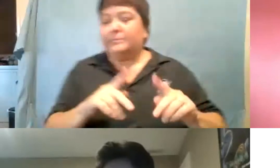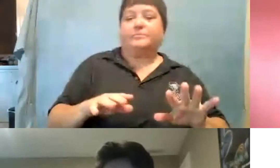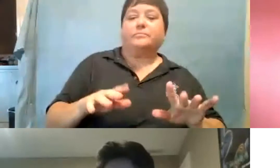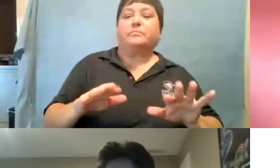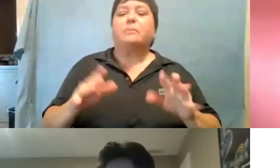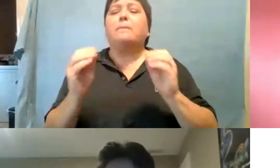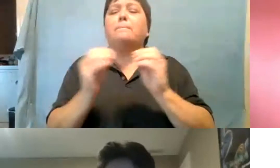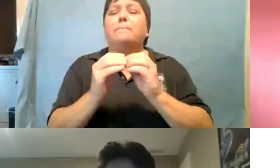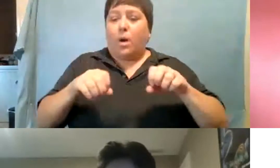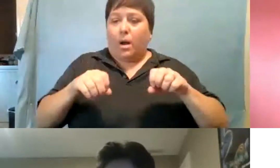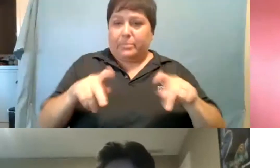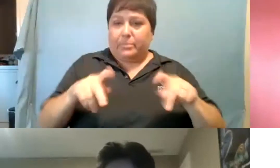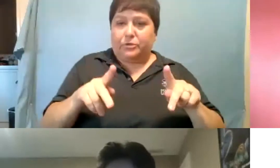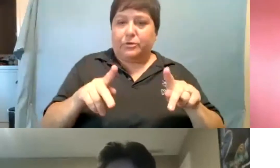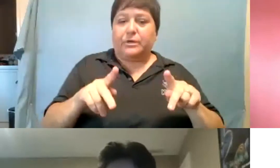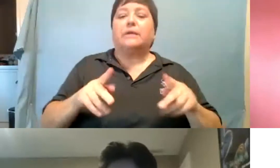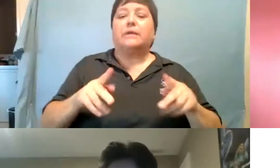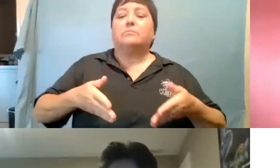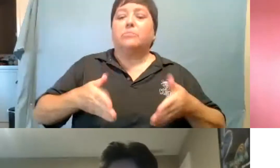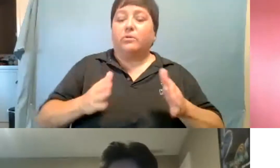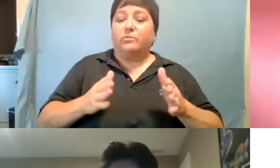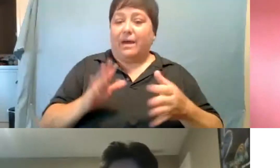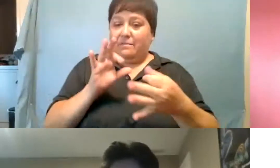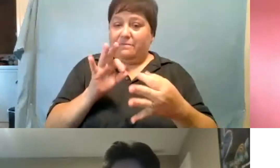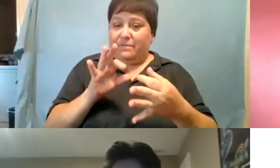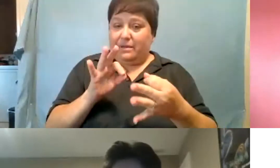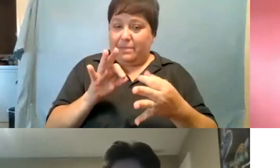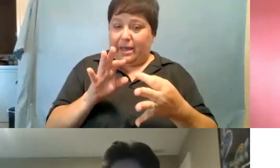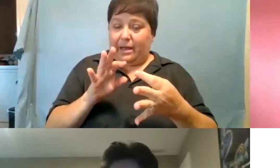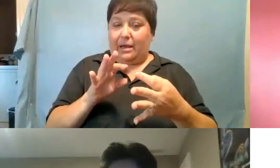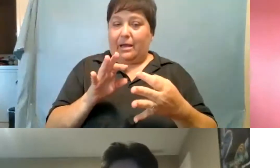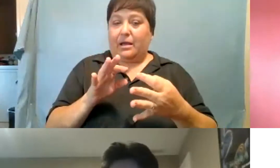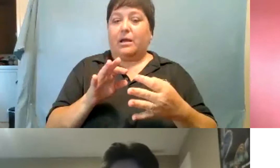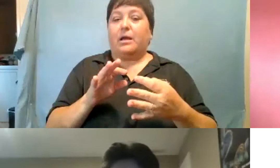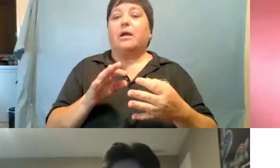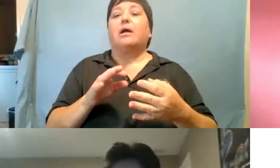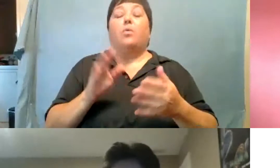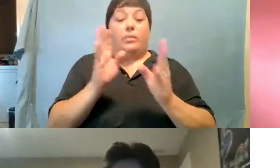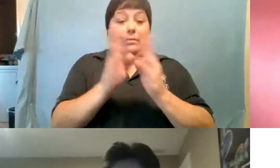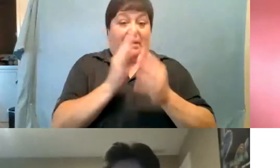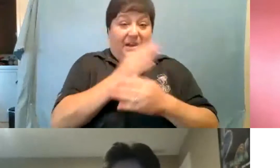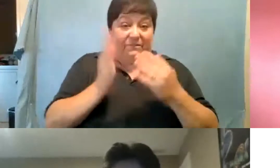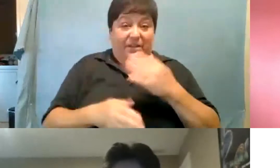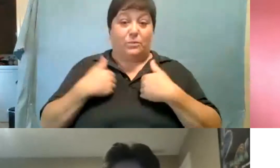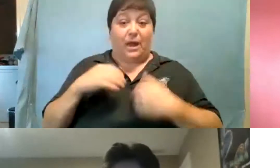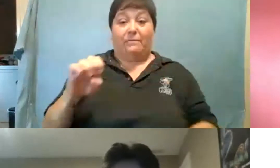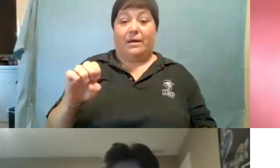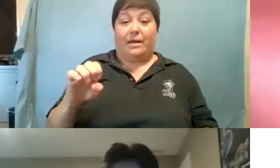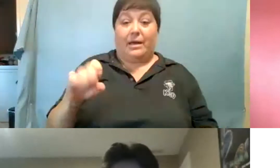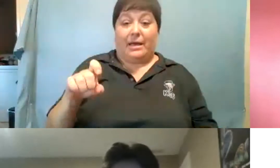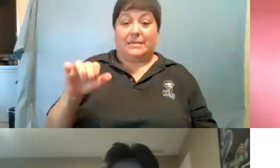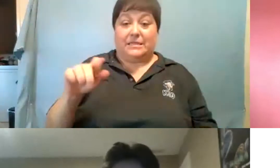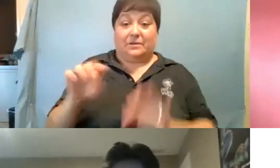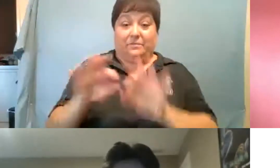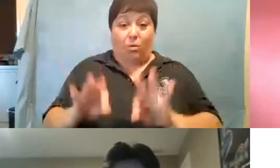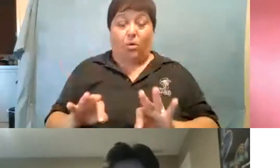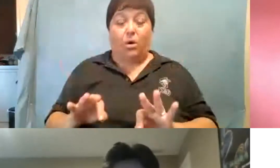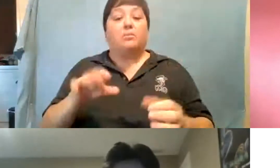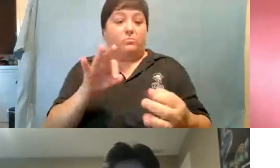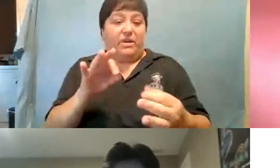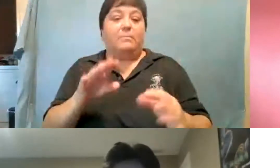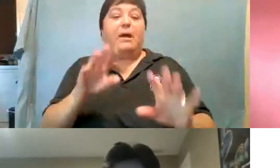for you all to provide feedback in our exit form that we'll be sending towards the end of the meeting on these things. So we really